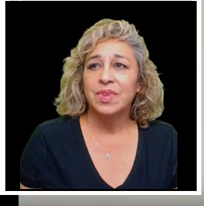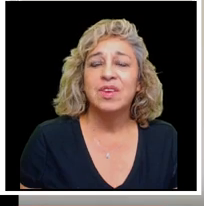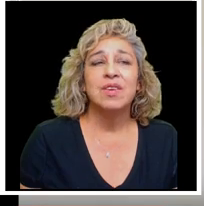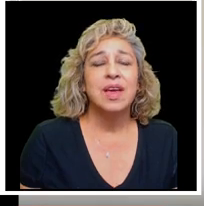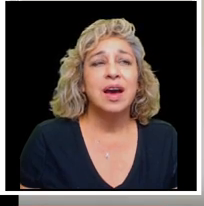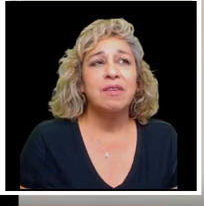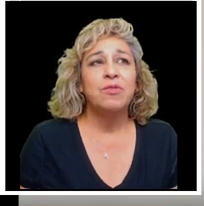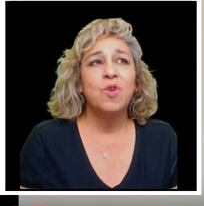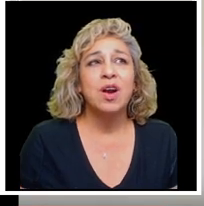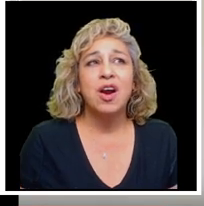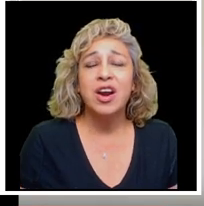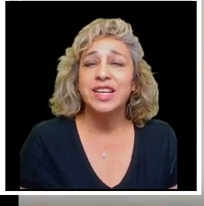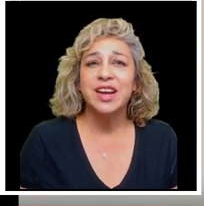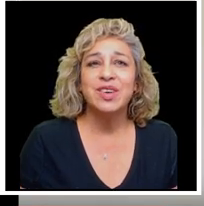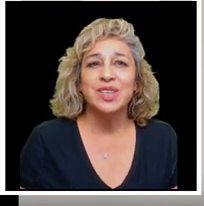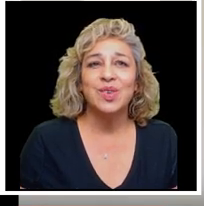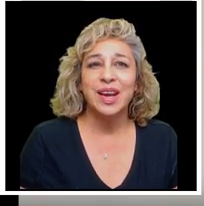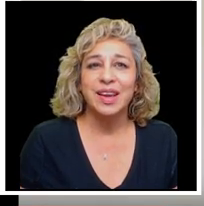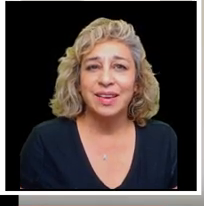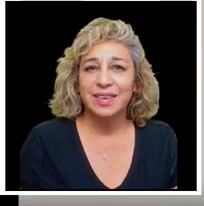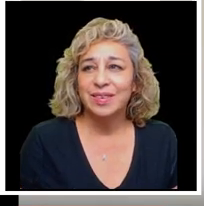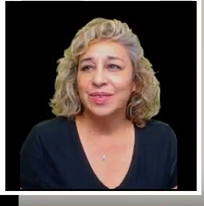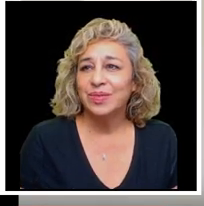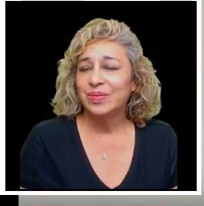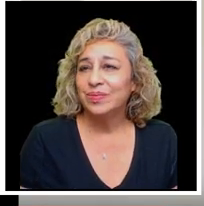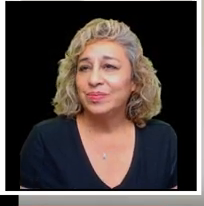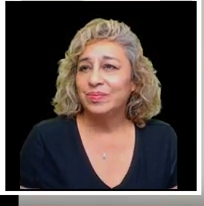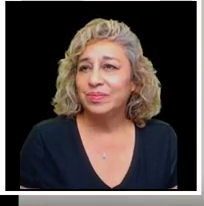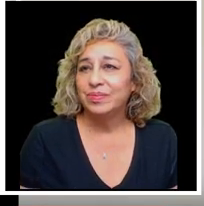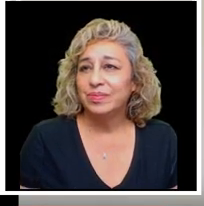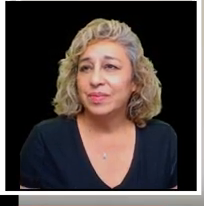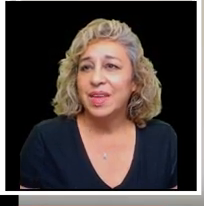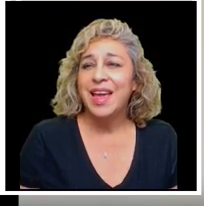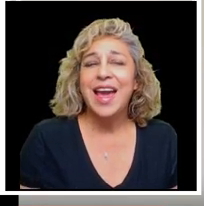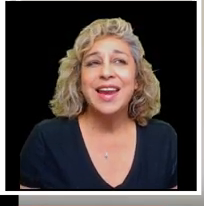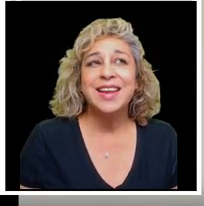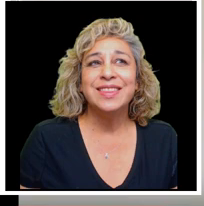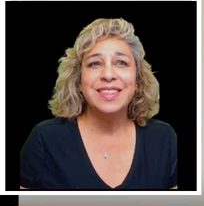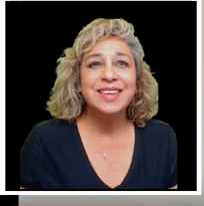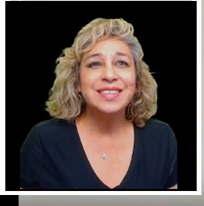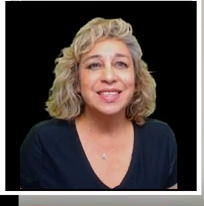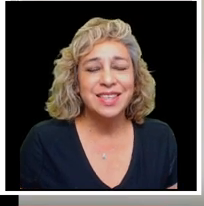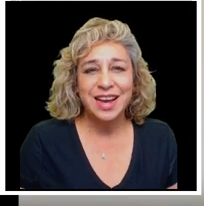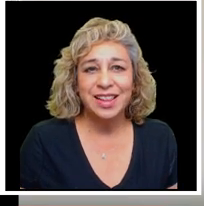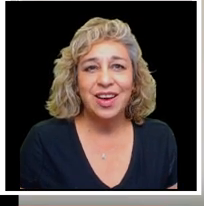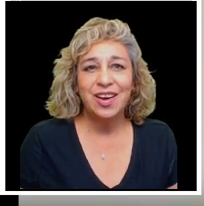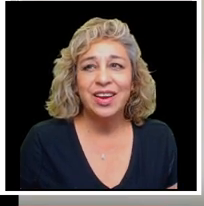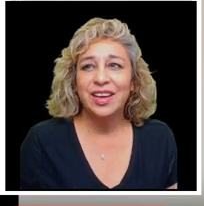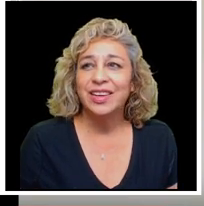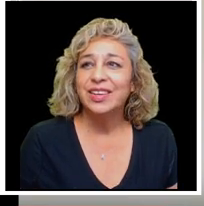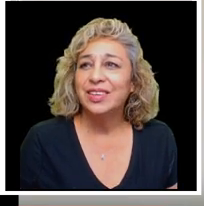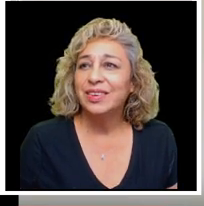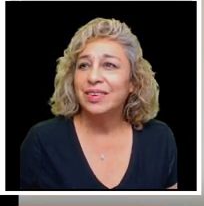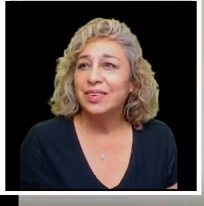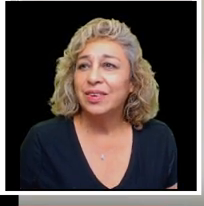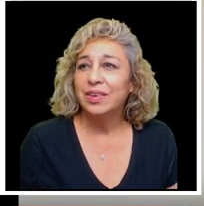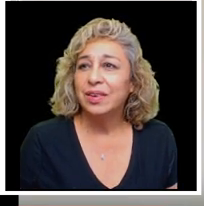for our territory and made this dialogue